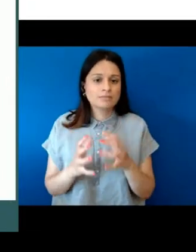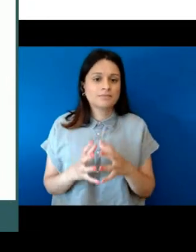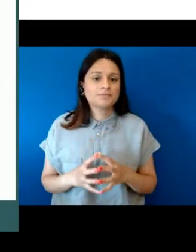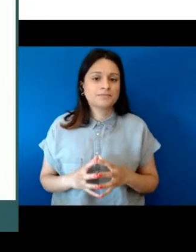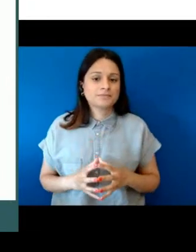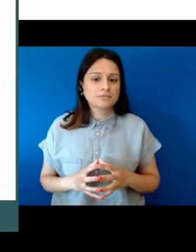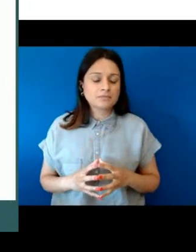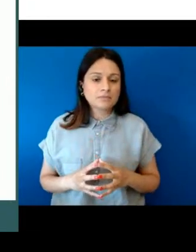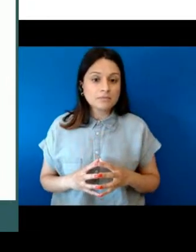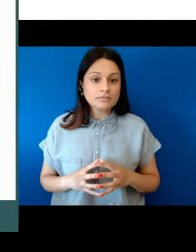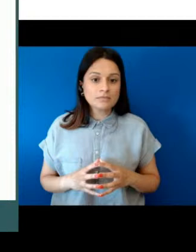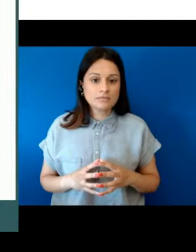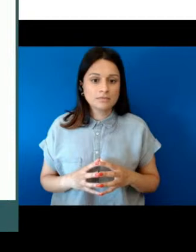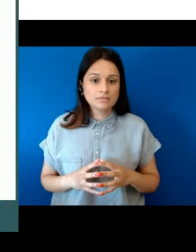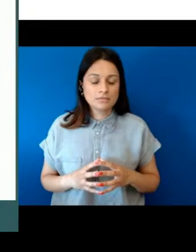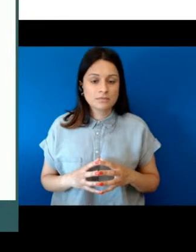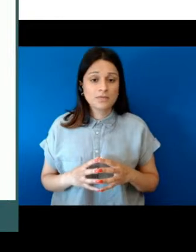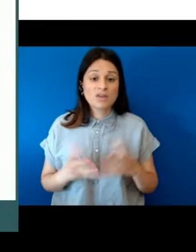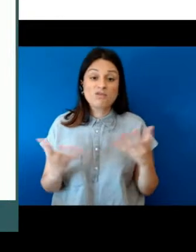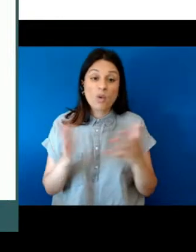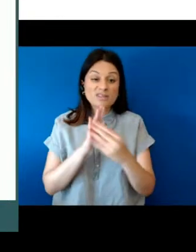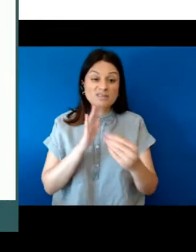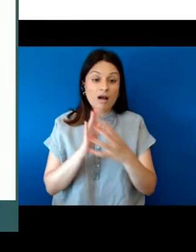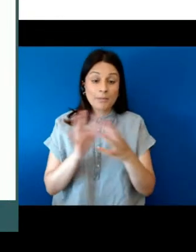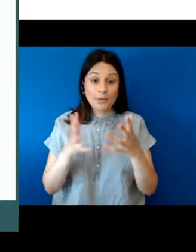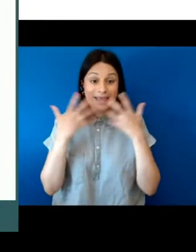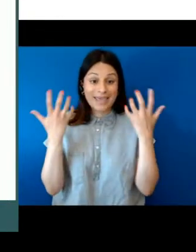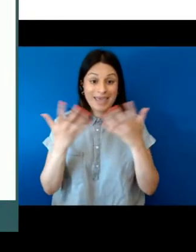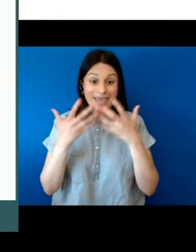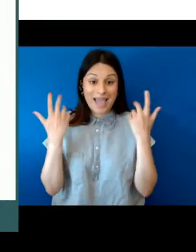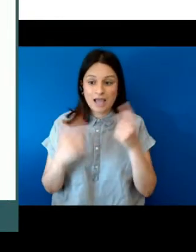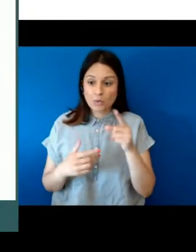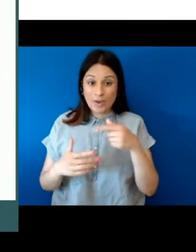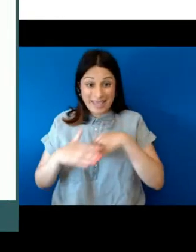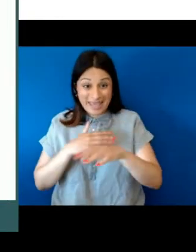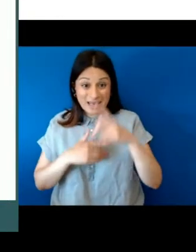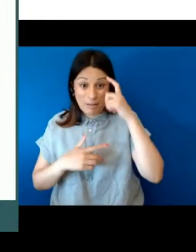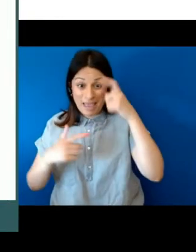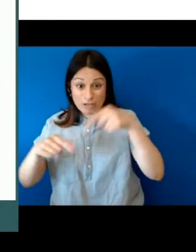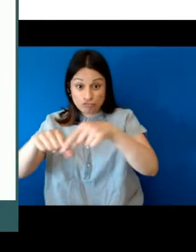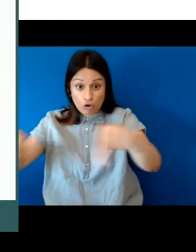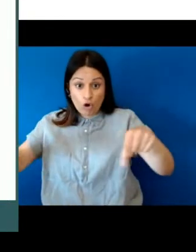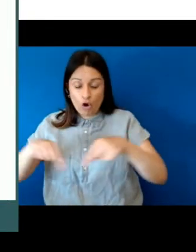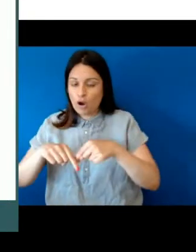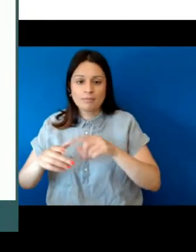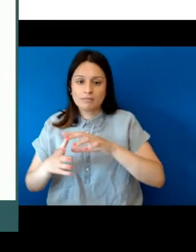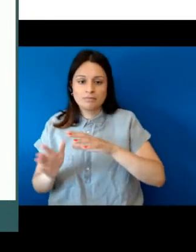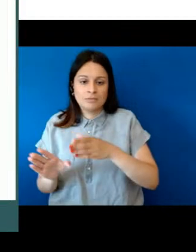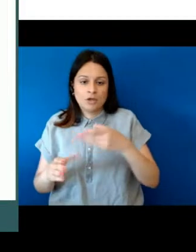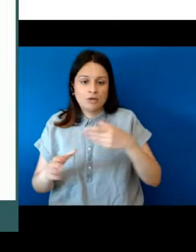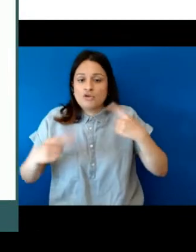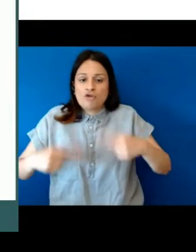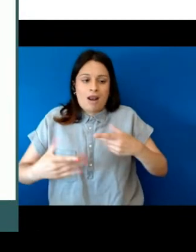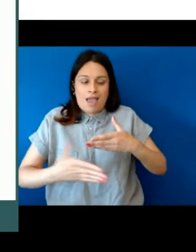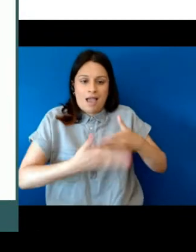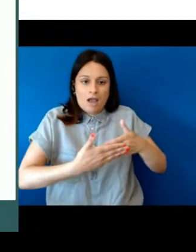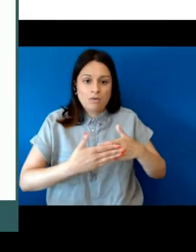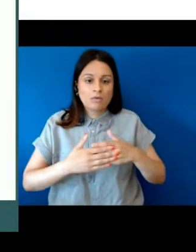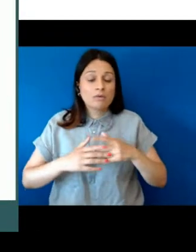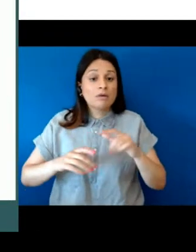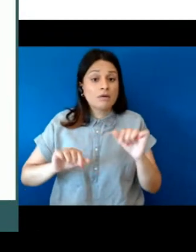of the bedroom, washing hands after touching the cat, bathing the cat. A lot of the time this